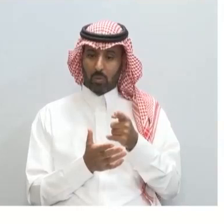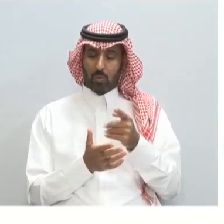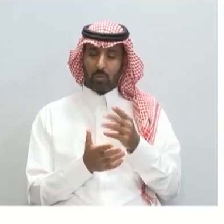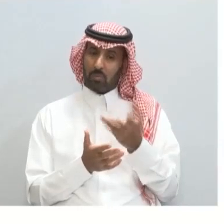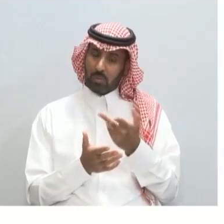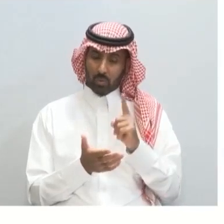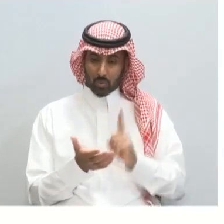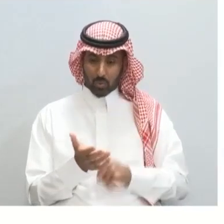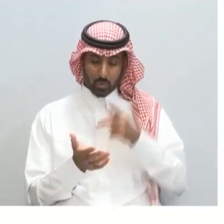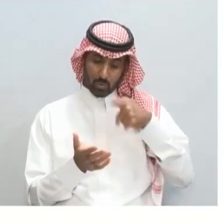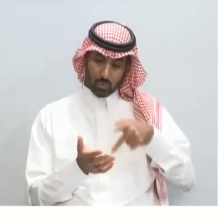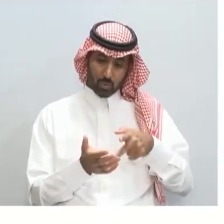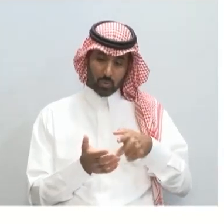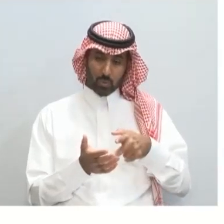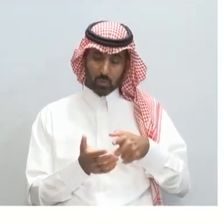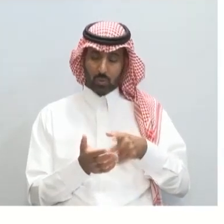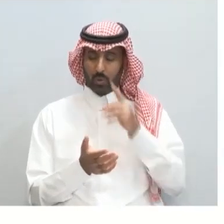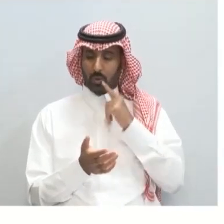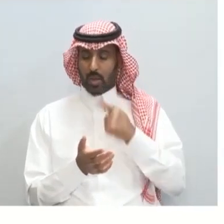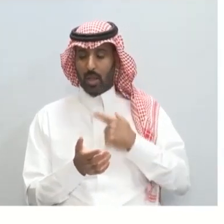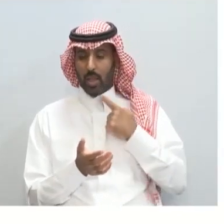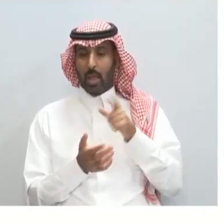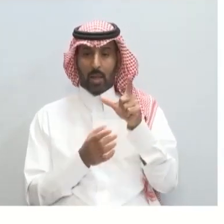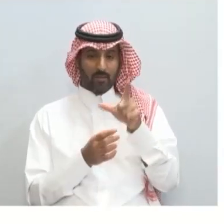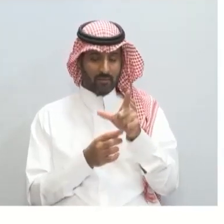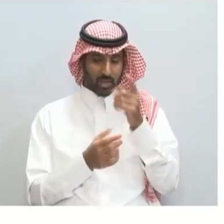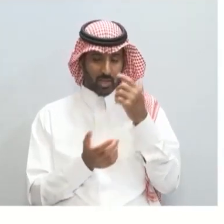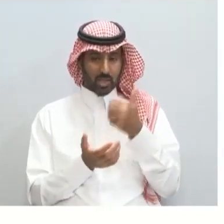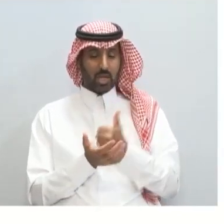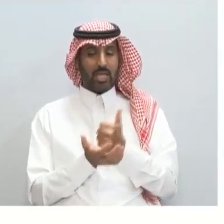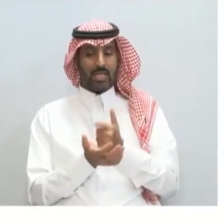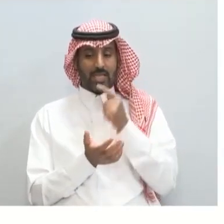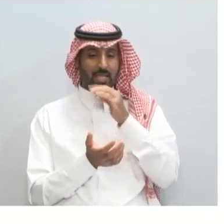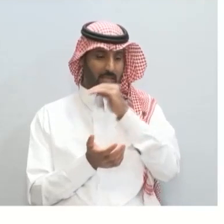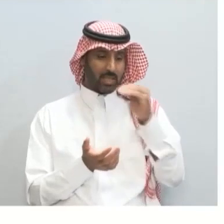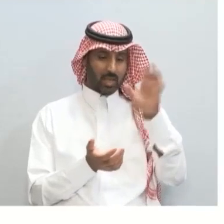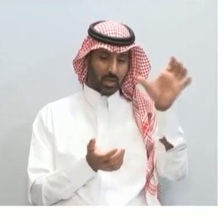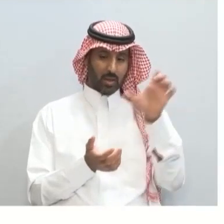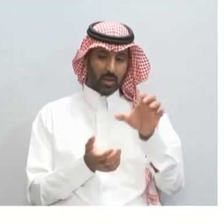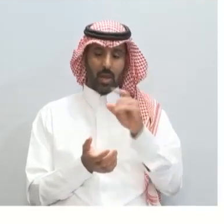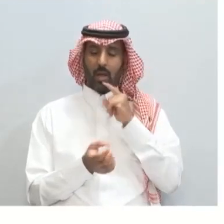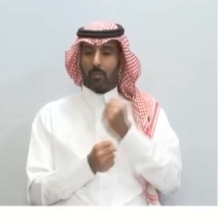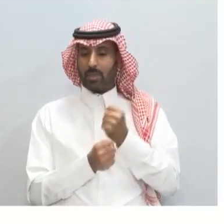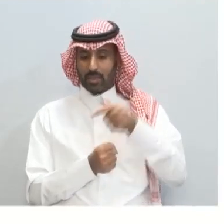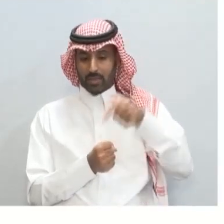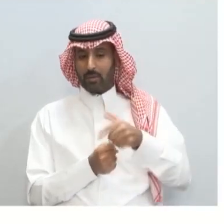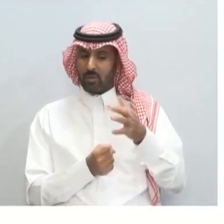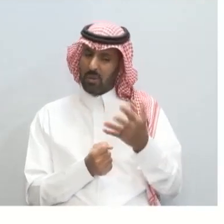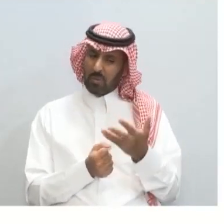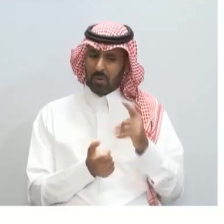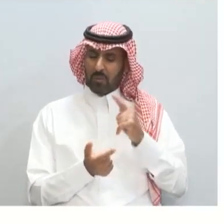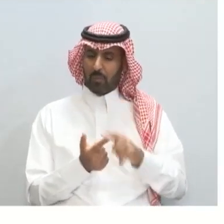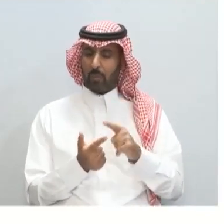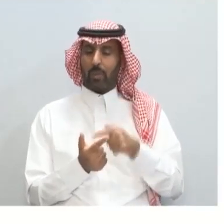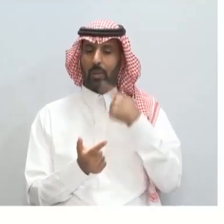used in the result clause or we call the main Clause so again this is the present hypothetical conditional